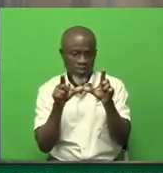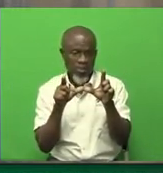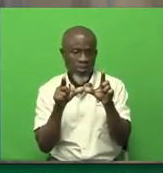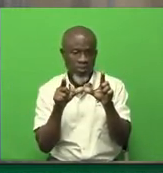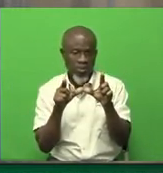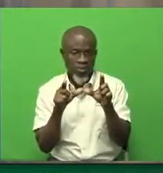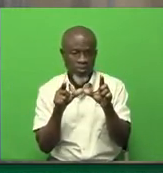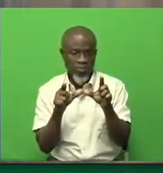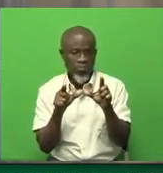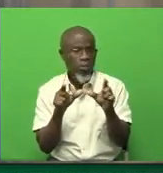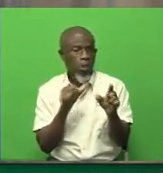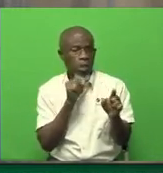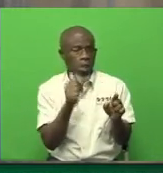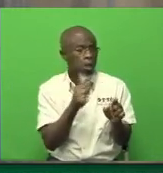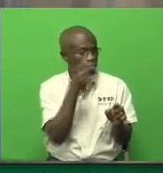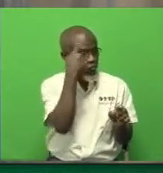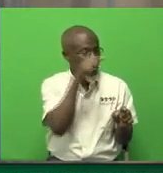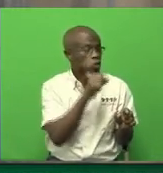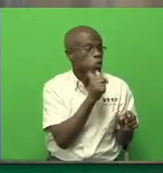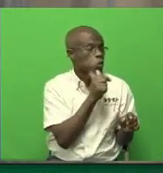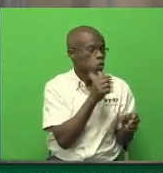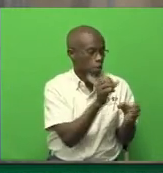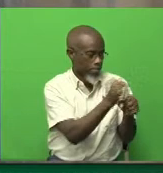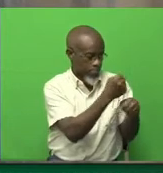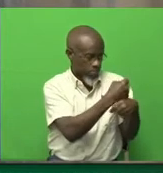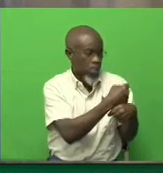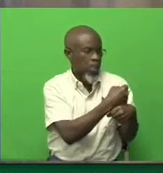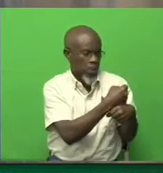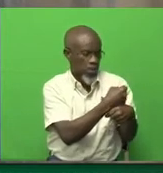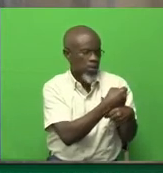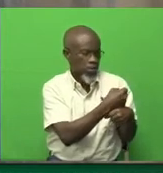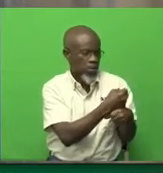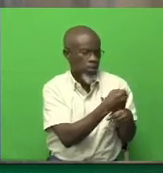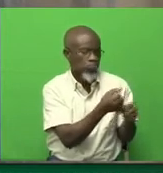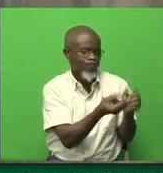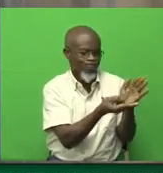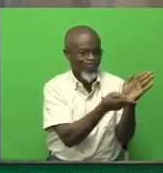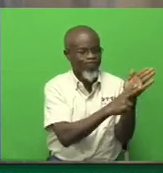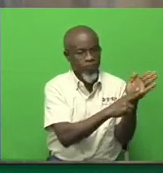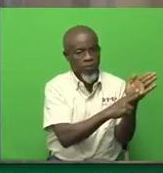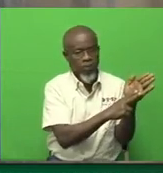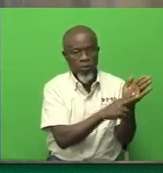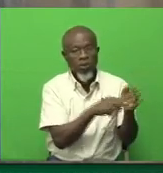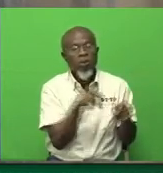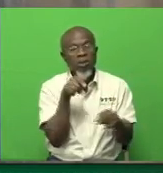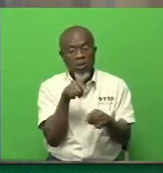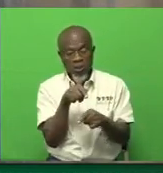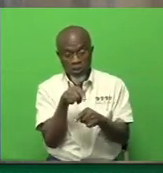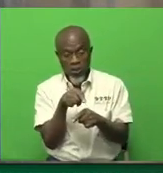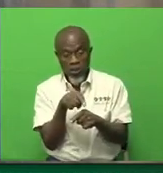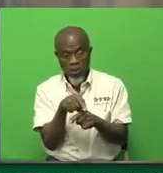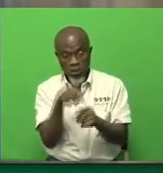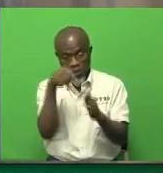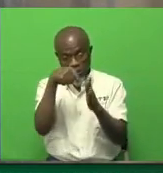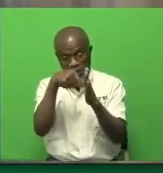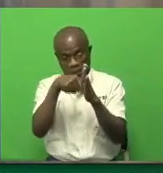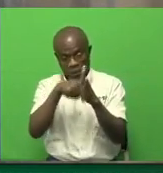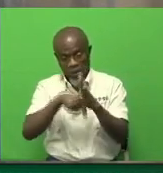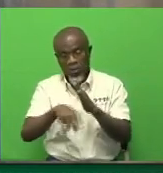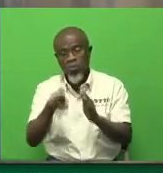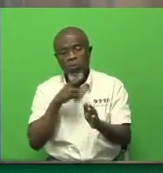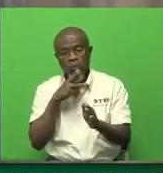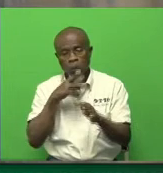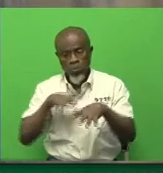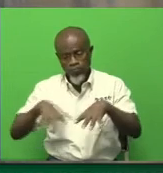holding production sharing contracts the majority of deep water acreagem tool is under the